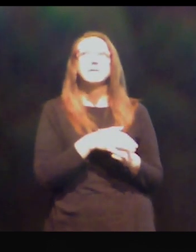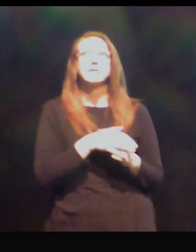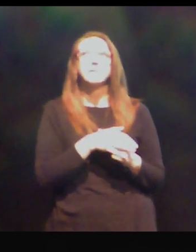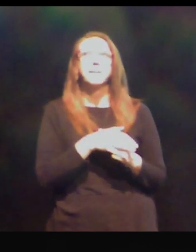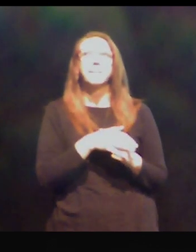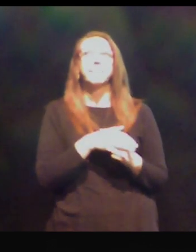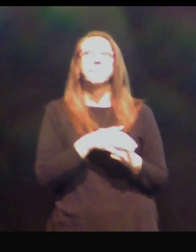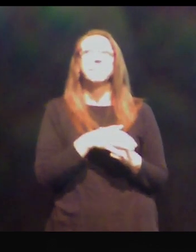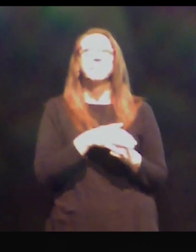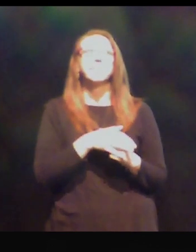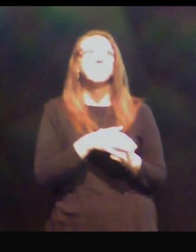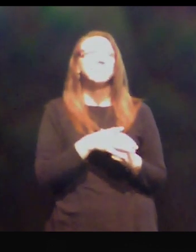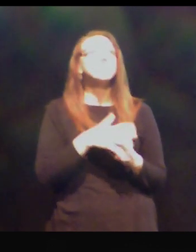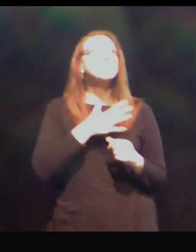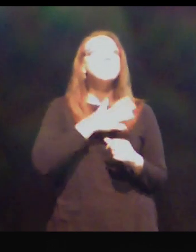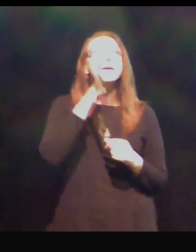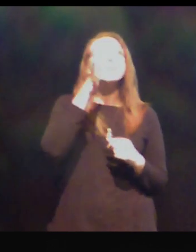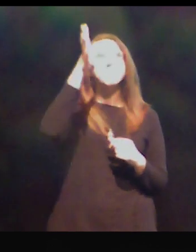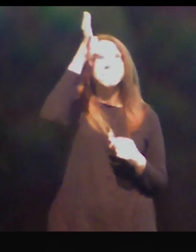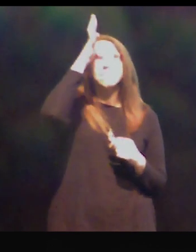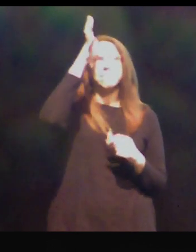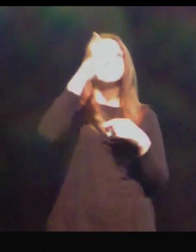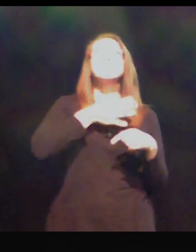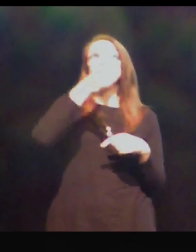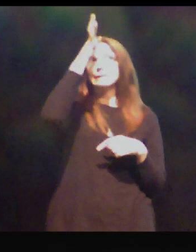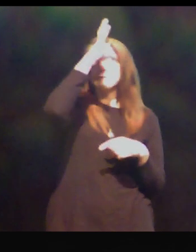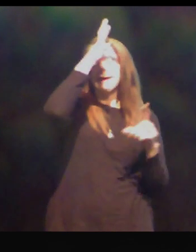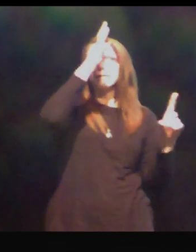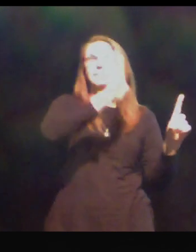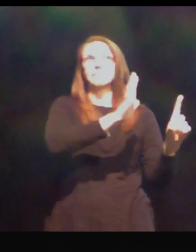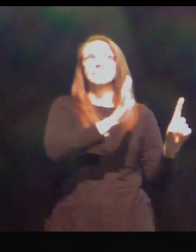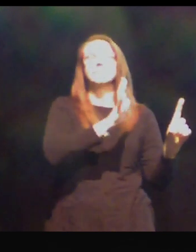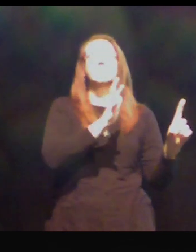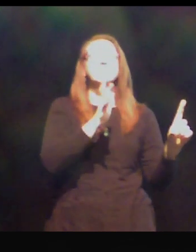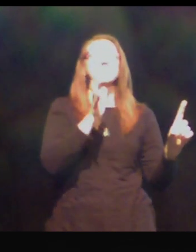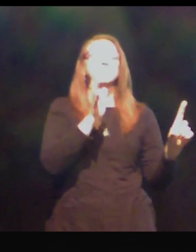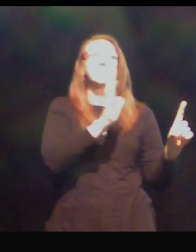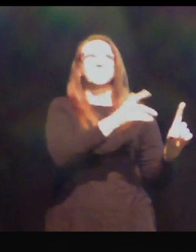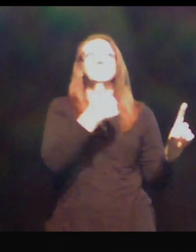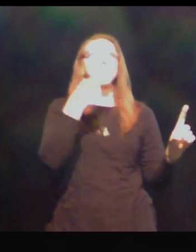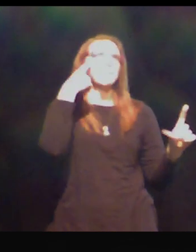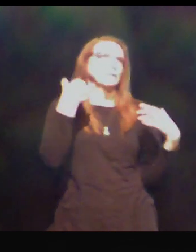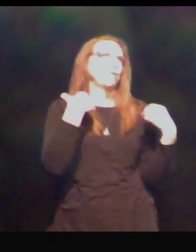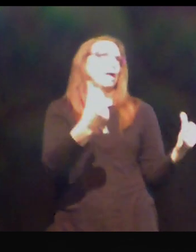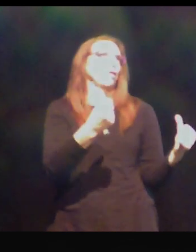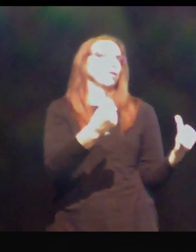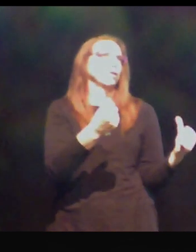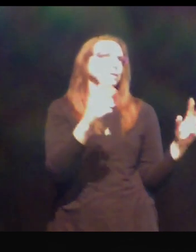a daughter of a father with a disability, it's a mental health issue, not the